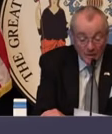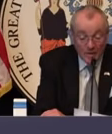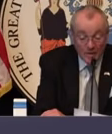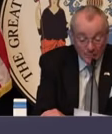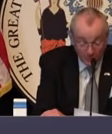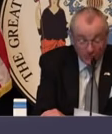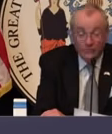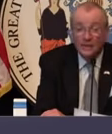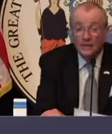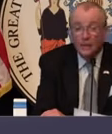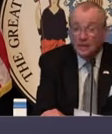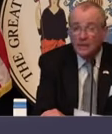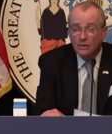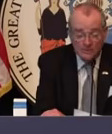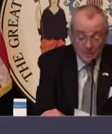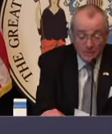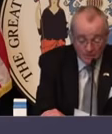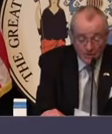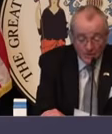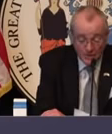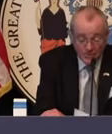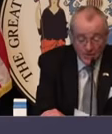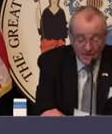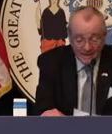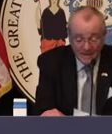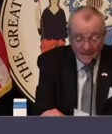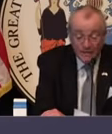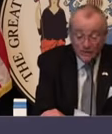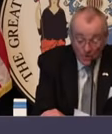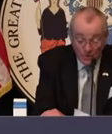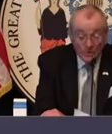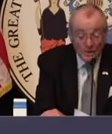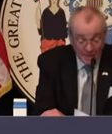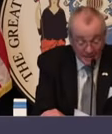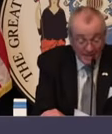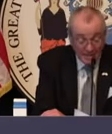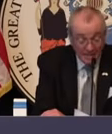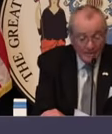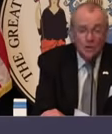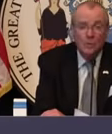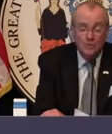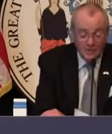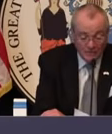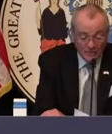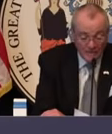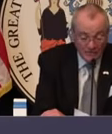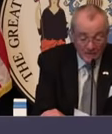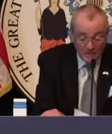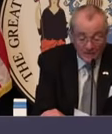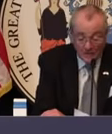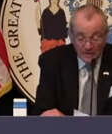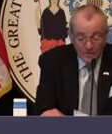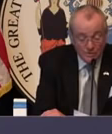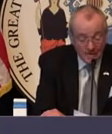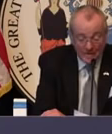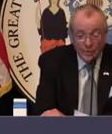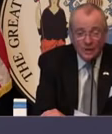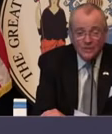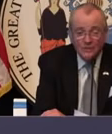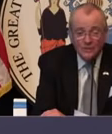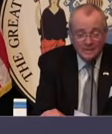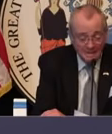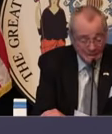sons Gary and Bruce, and I had the great honor of speaking with Bruce yesterday, and a daughter, Lynn, along with an extended family that includes